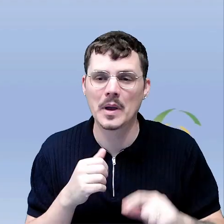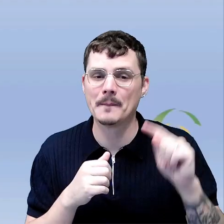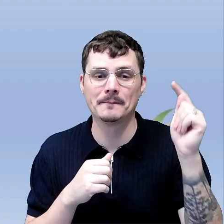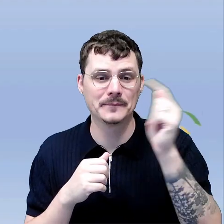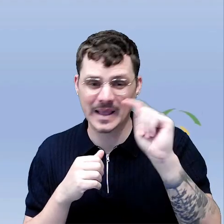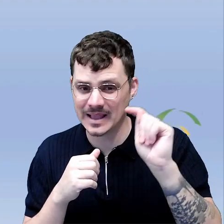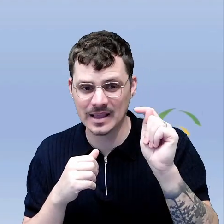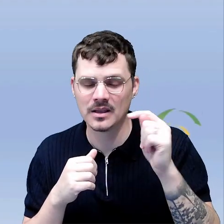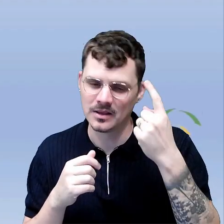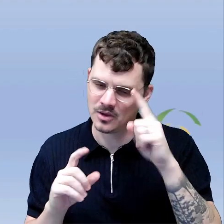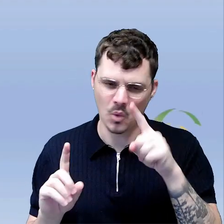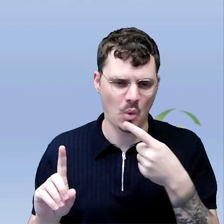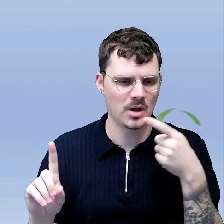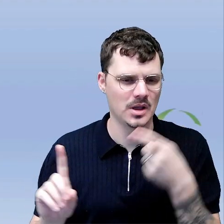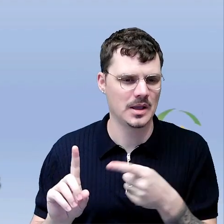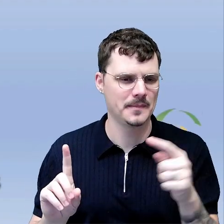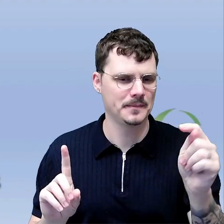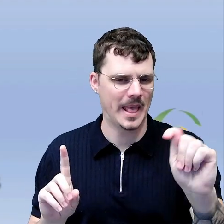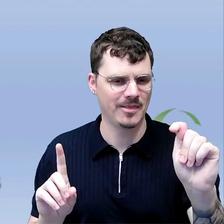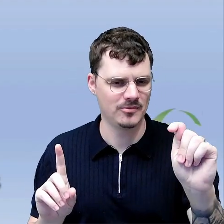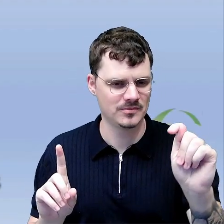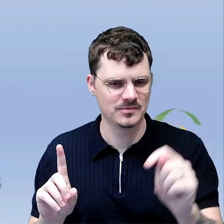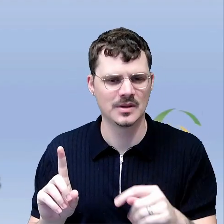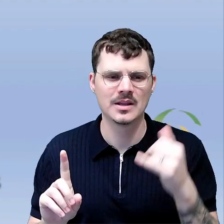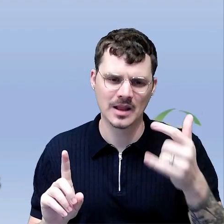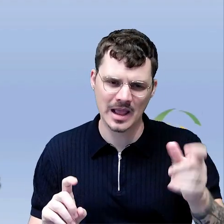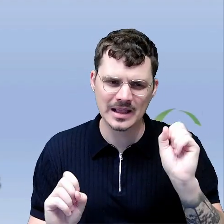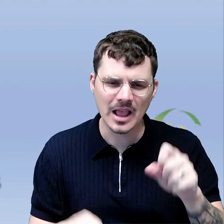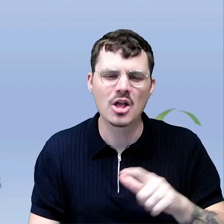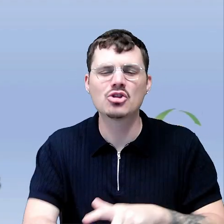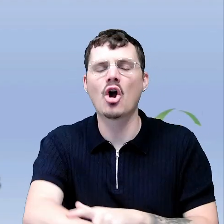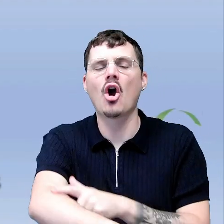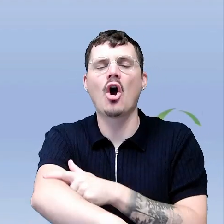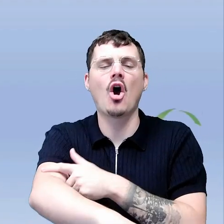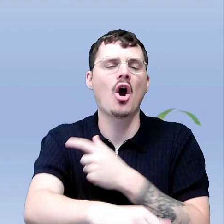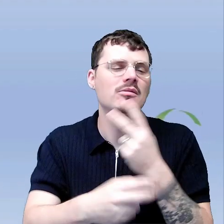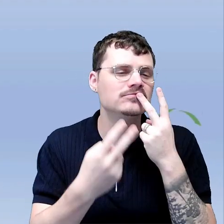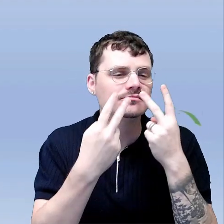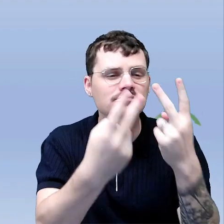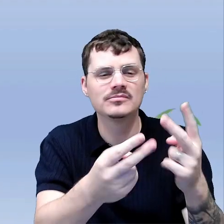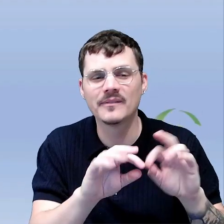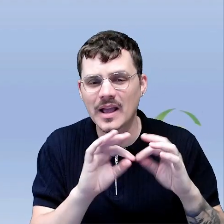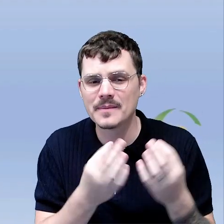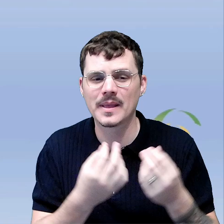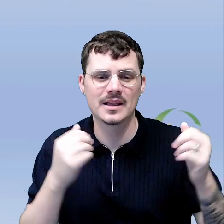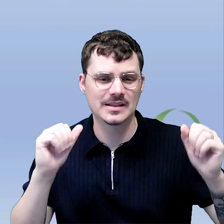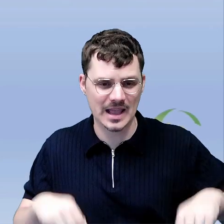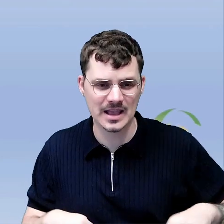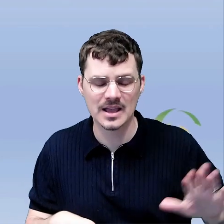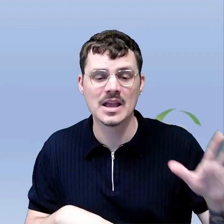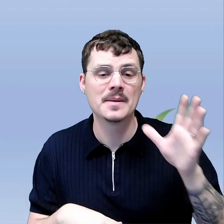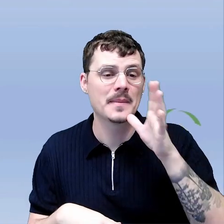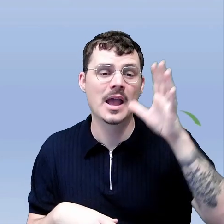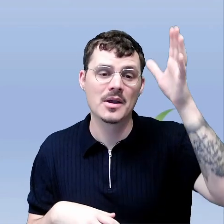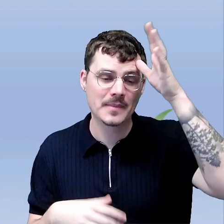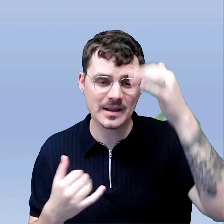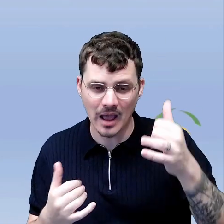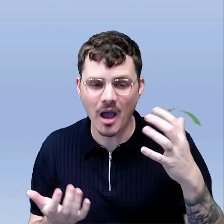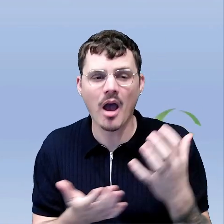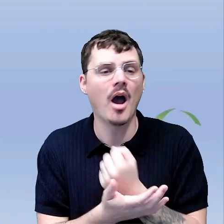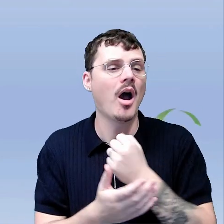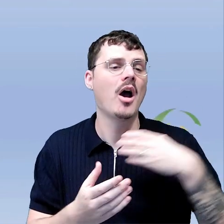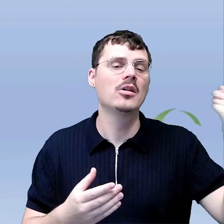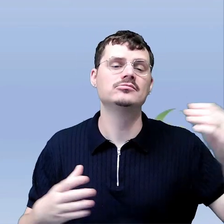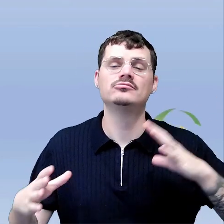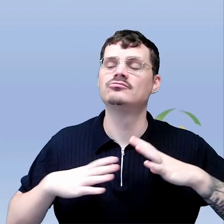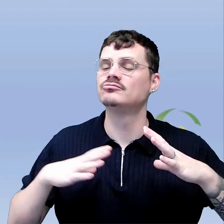any place except his bathroom. He's able to have long, fun visits with his family now. His parents have been able to go on